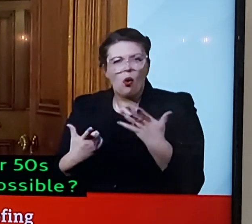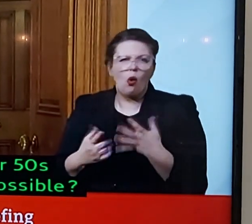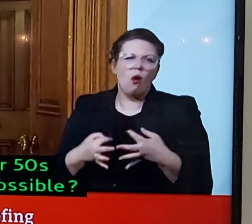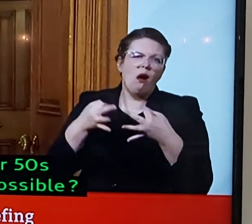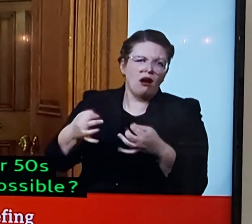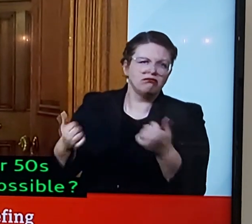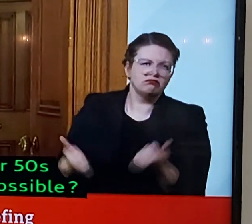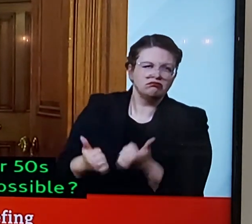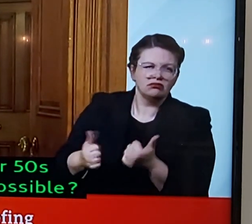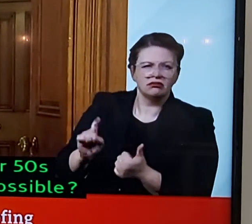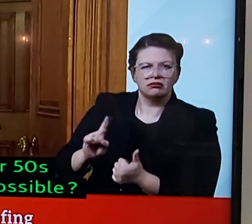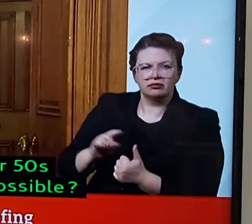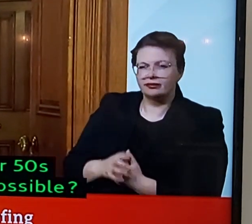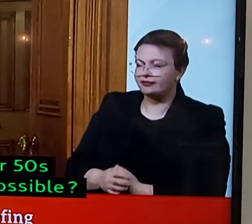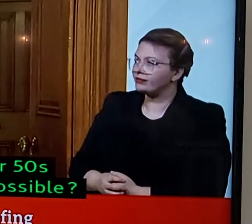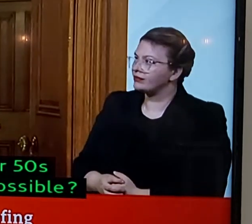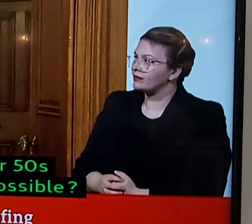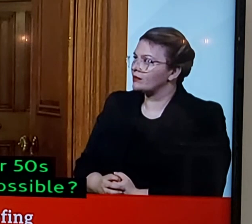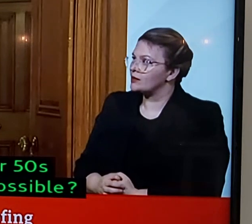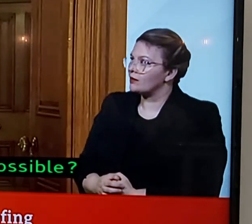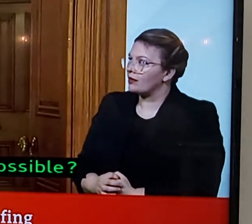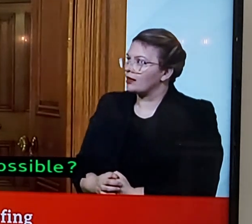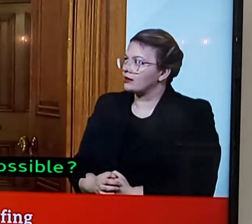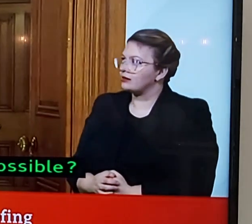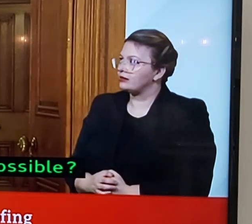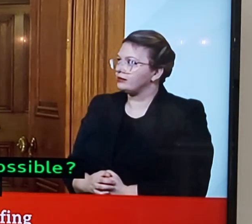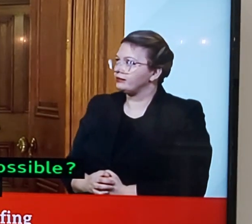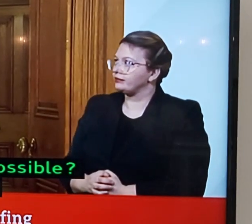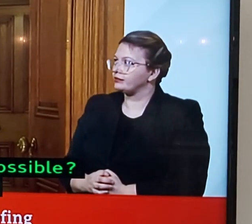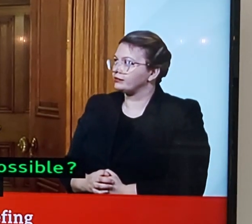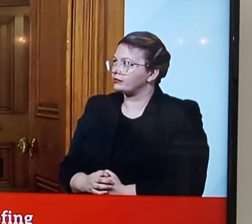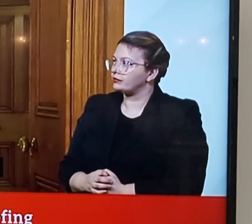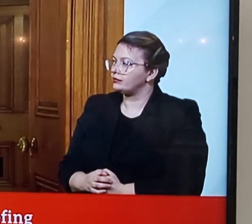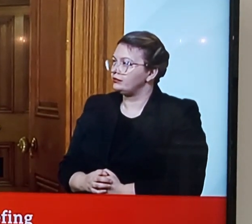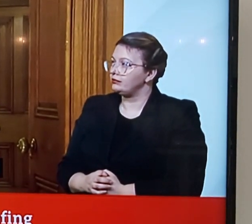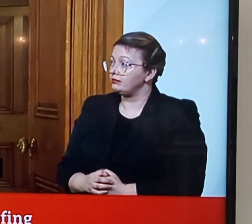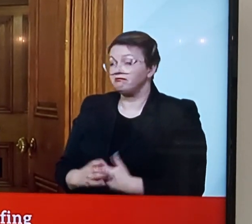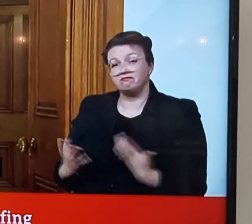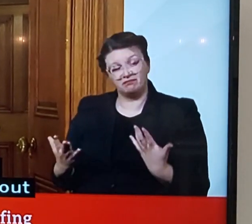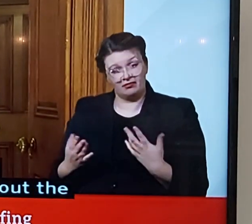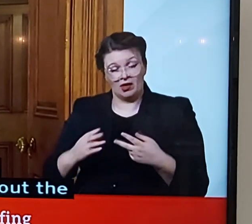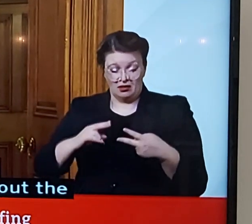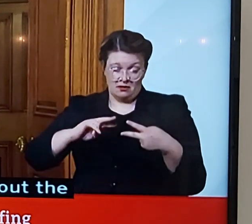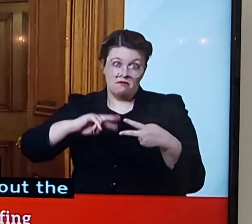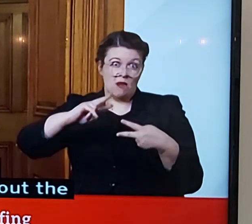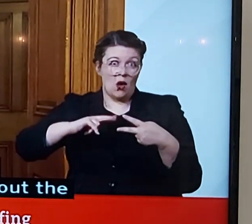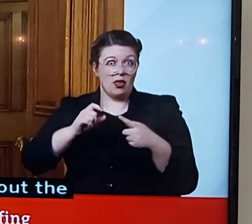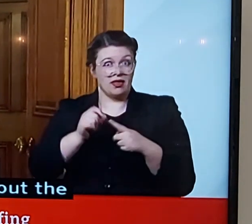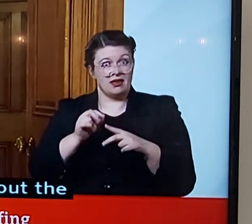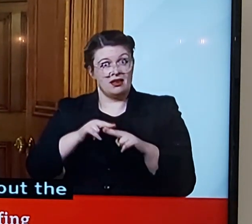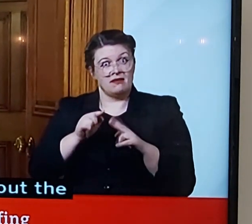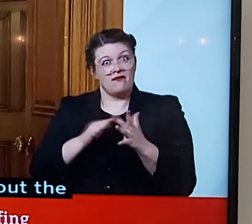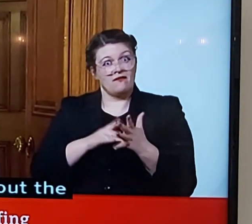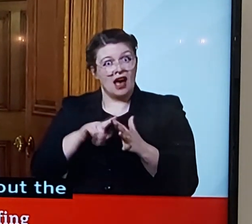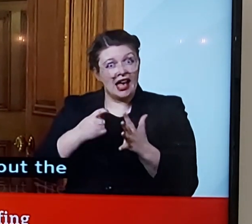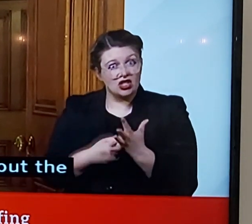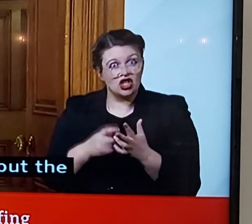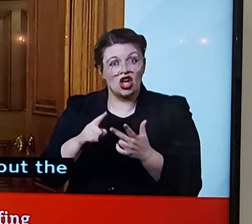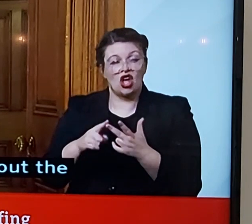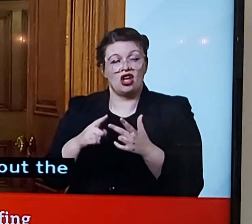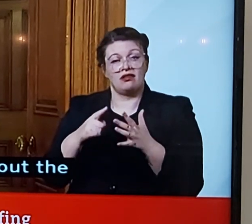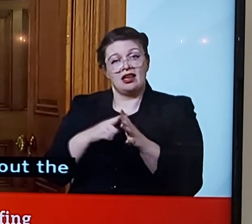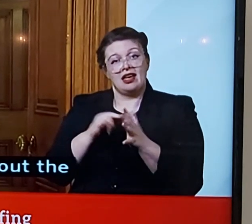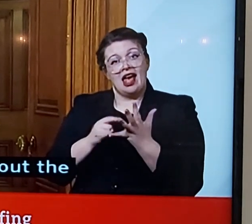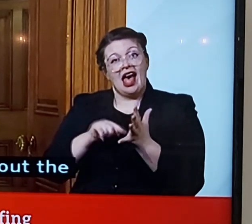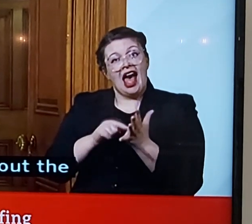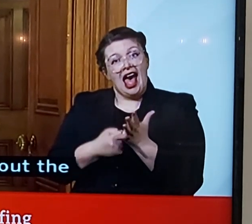offer about the safety of the Pfizer and the Oxford AstraZeneca, which seem to be